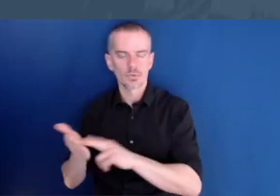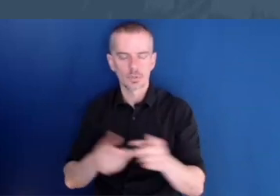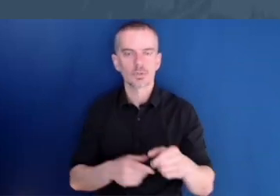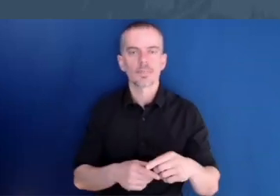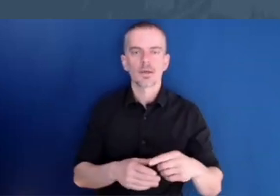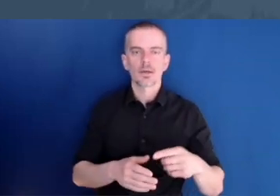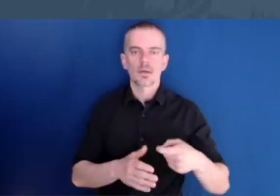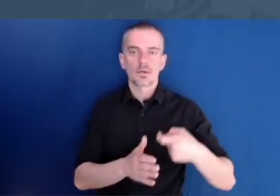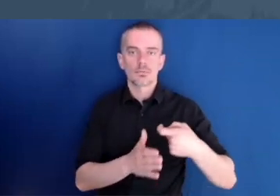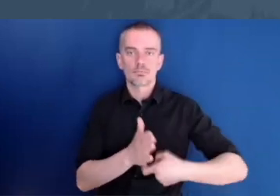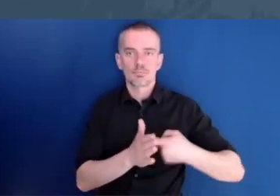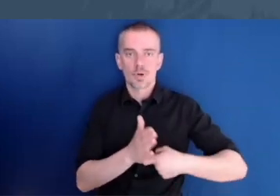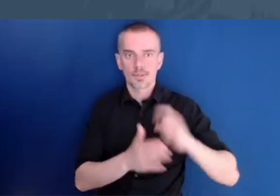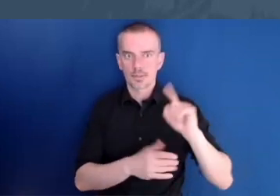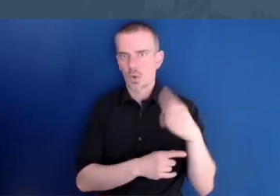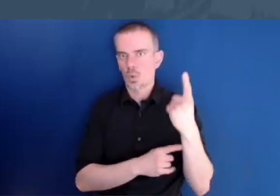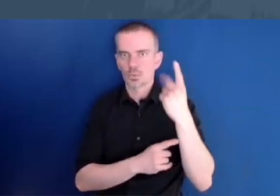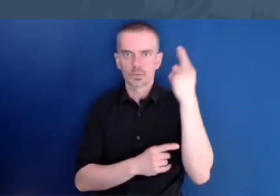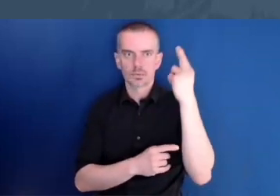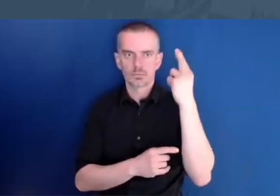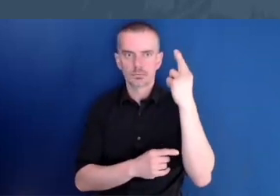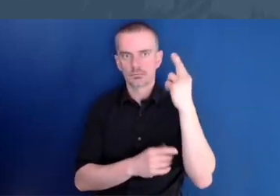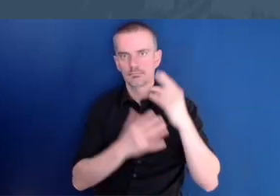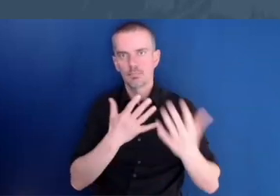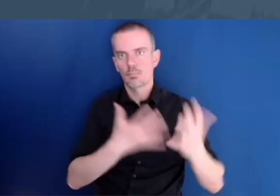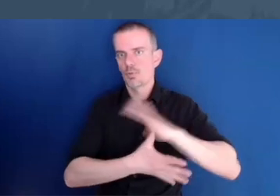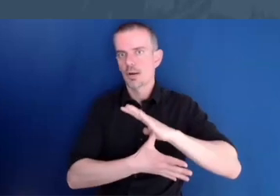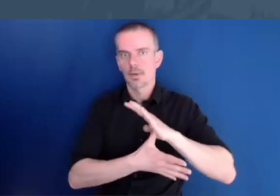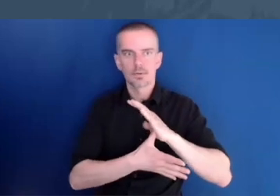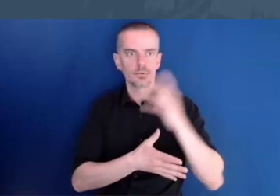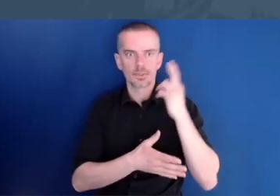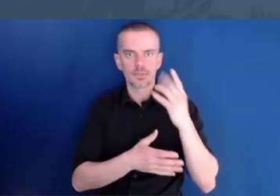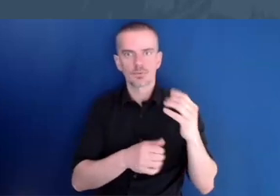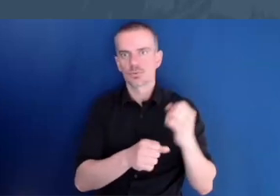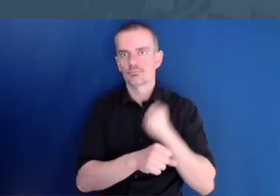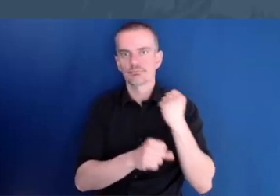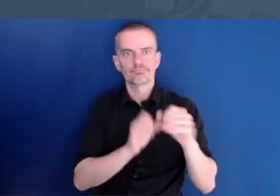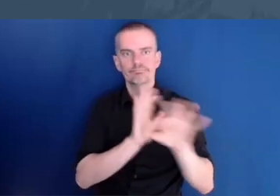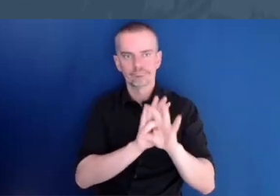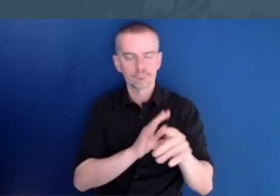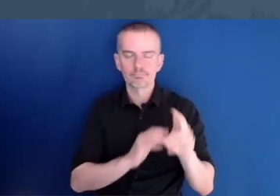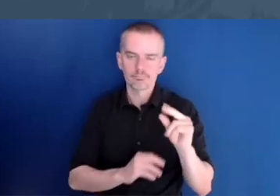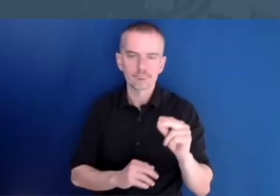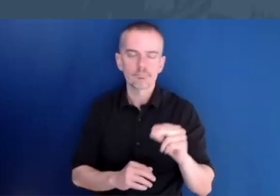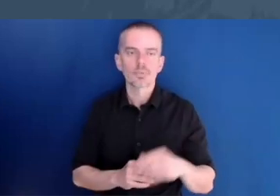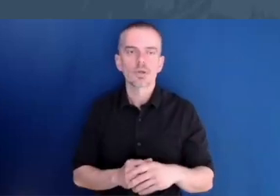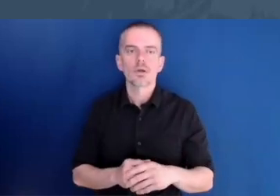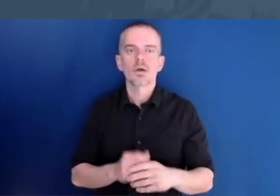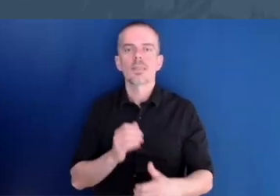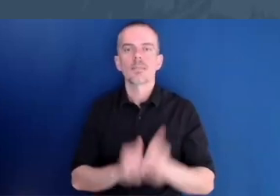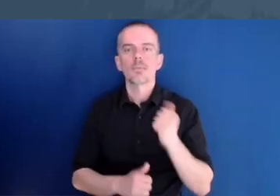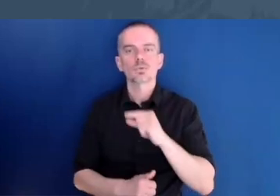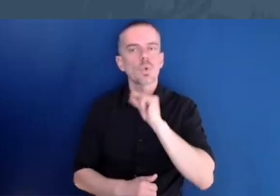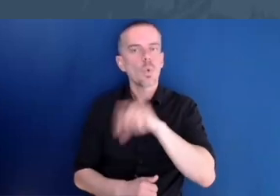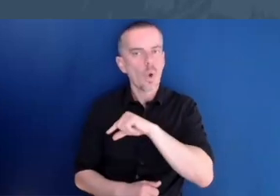doesn't necessarily need to be the sole selection factor as it is with sealed bids. The most qualified offer